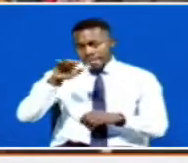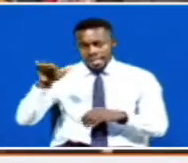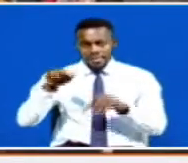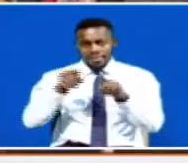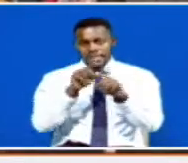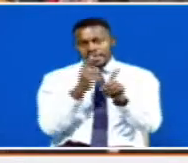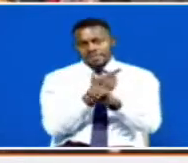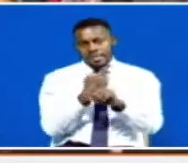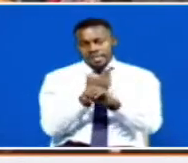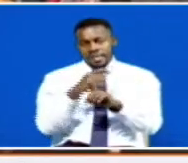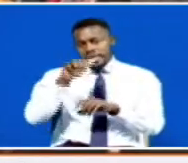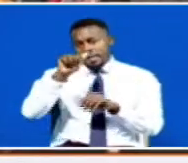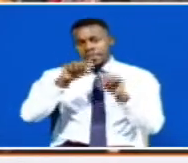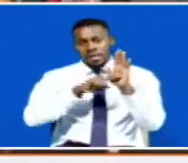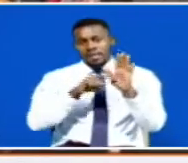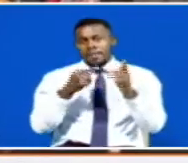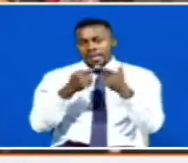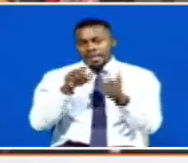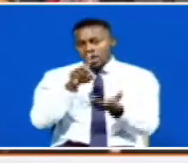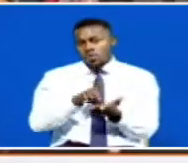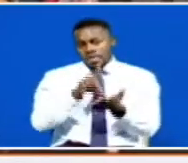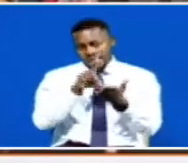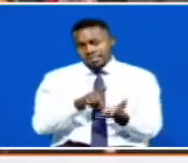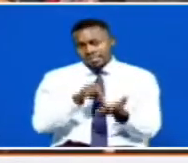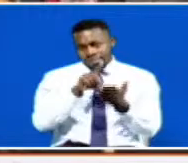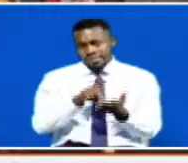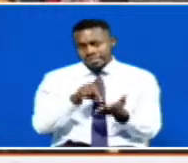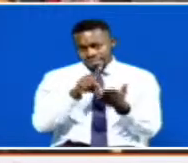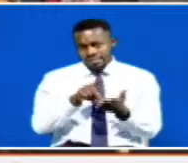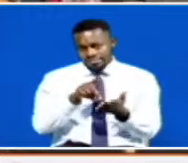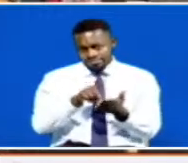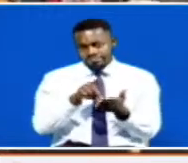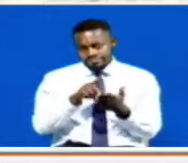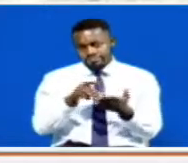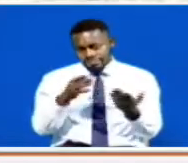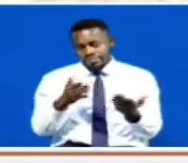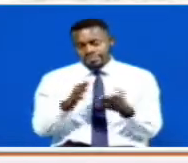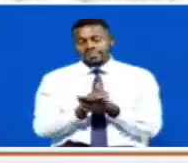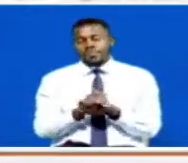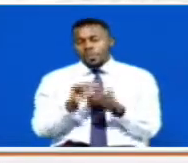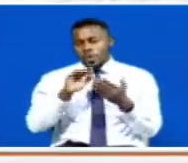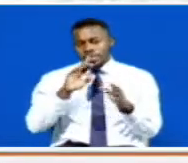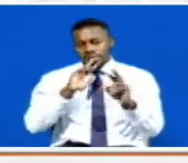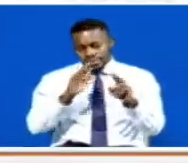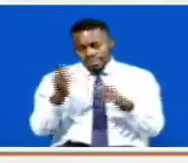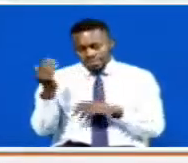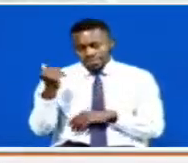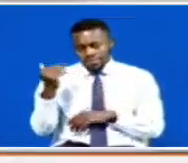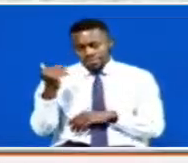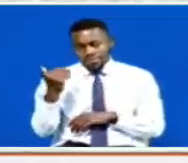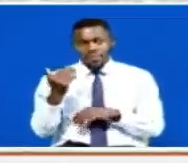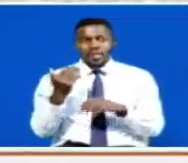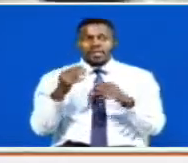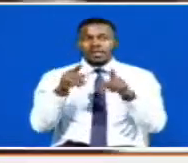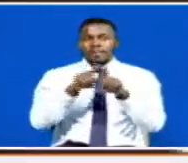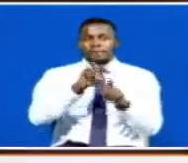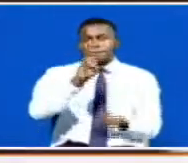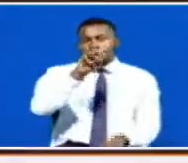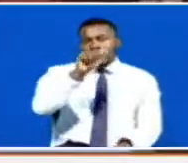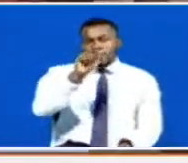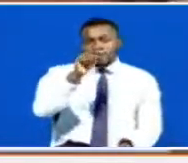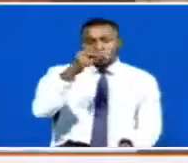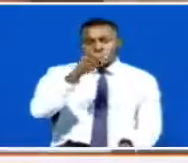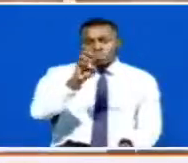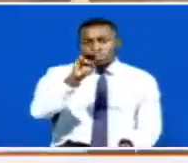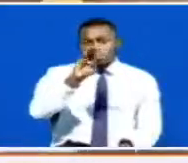But we are still checking because of the fact that they are not arranged according to their capabilities. The trend was similar with the Kwale Boys and Matuga Girls High